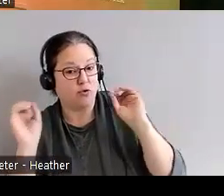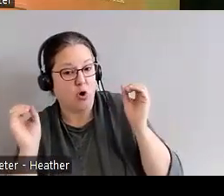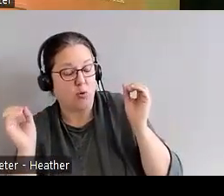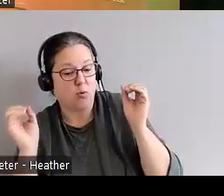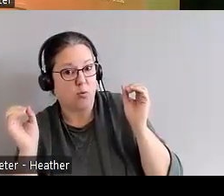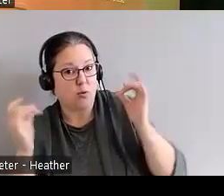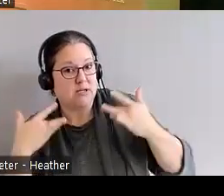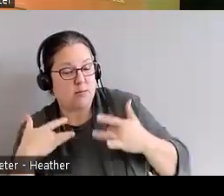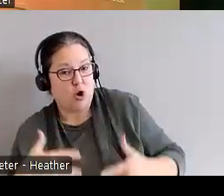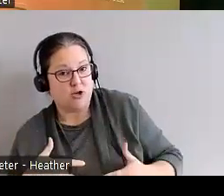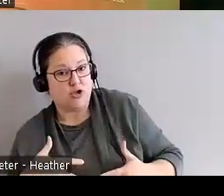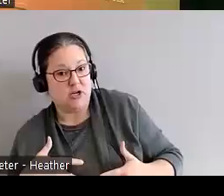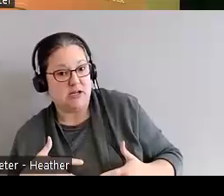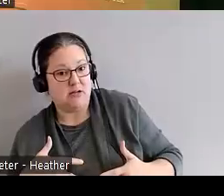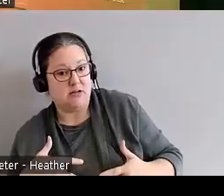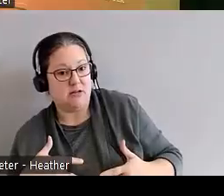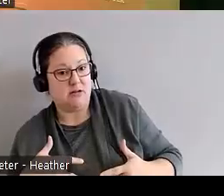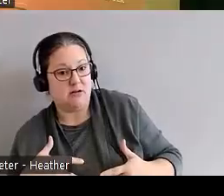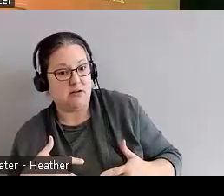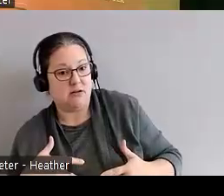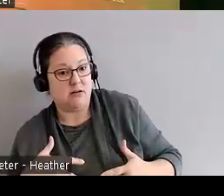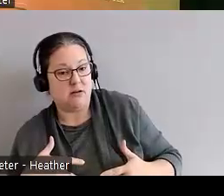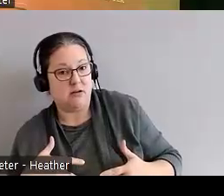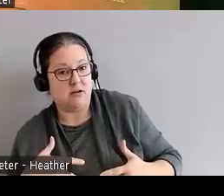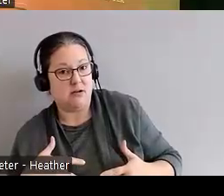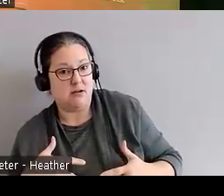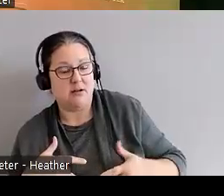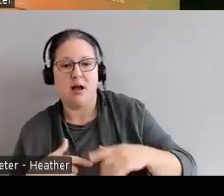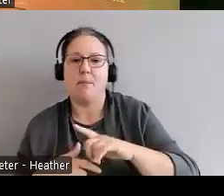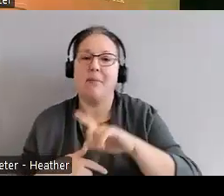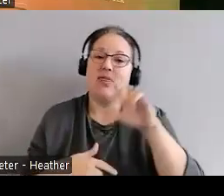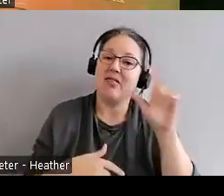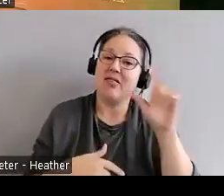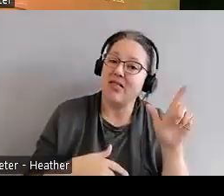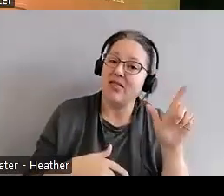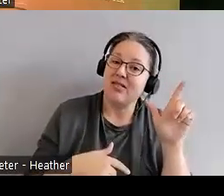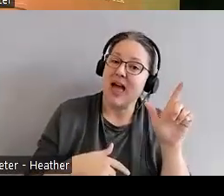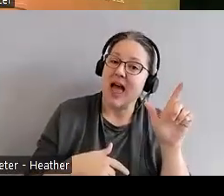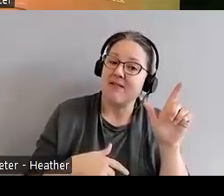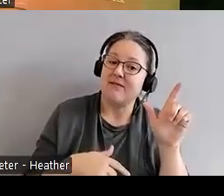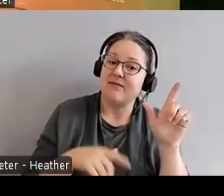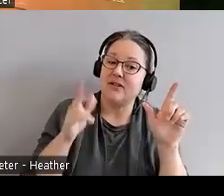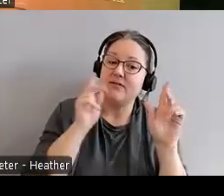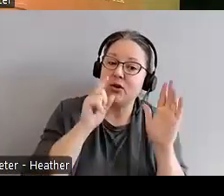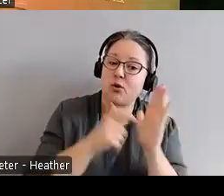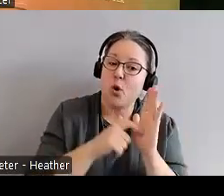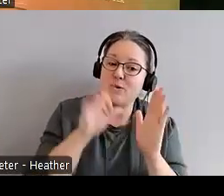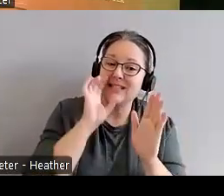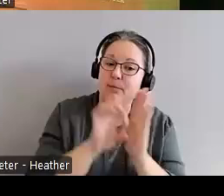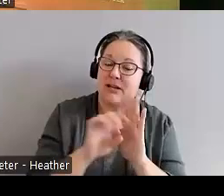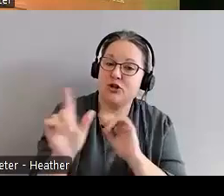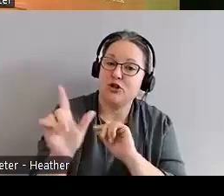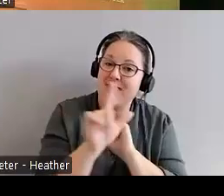depression, that to the left of these pictures, I don't know if I can, right